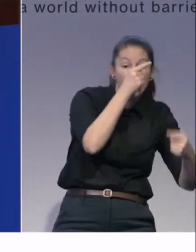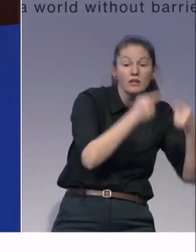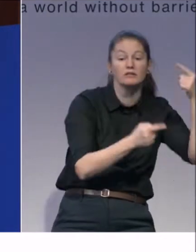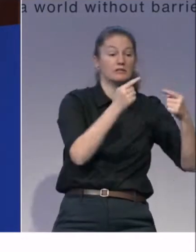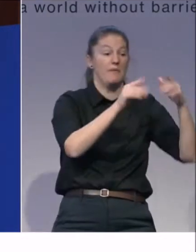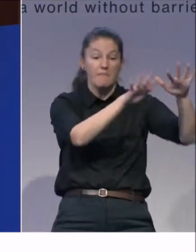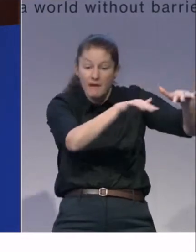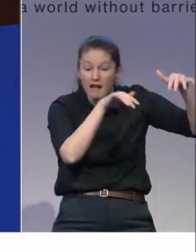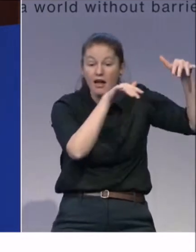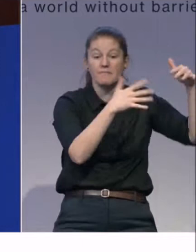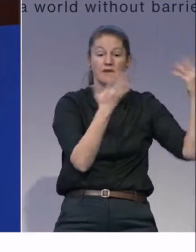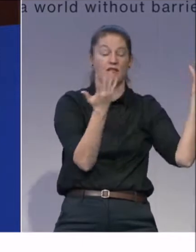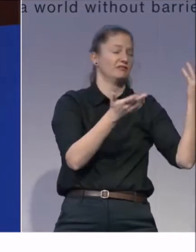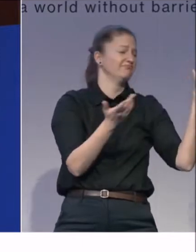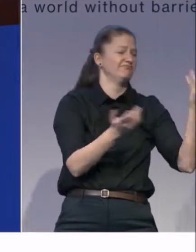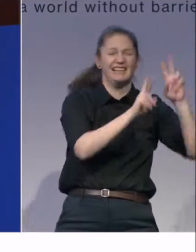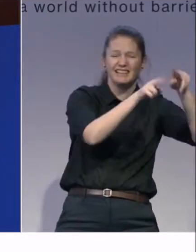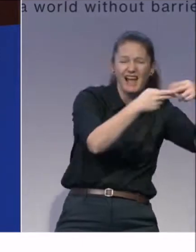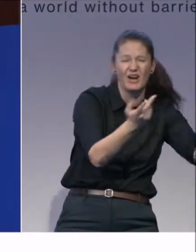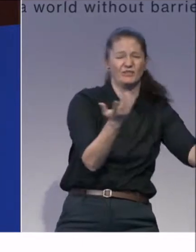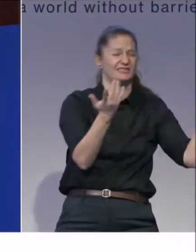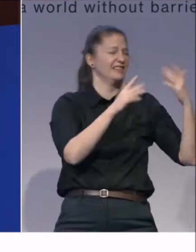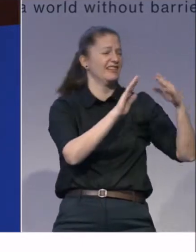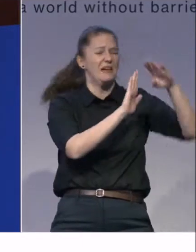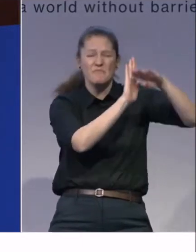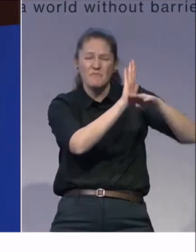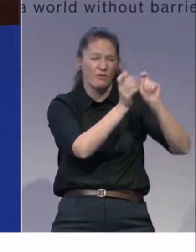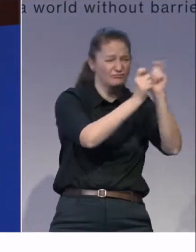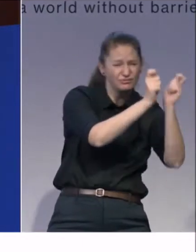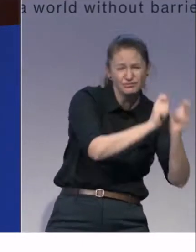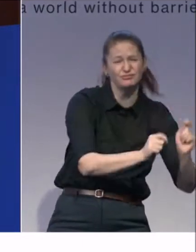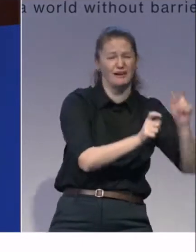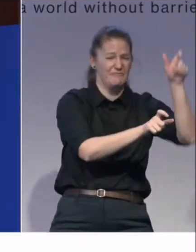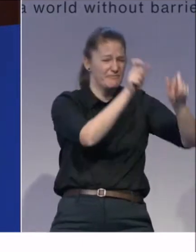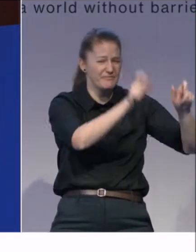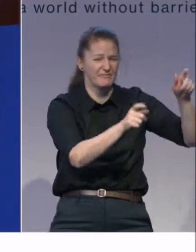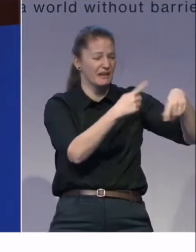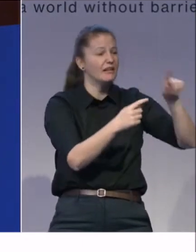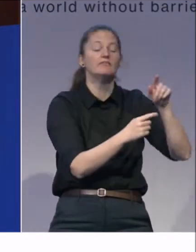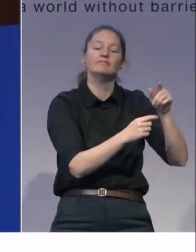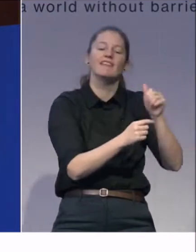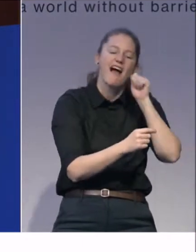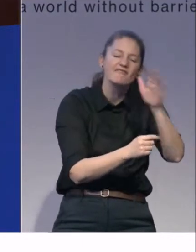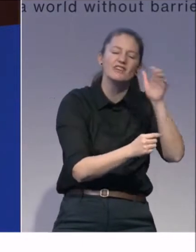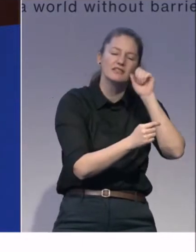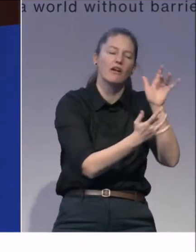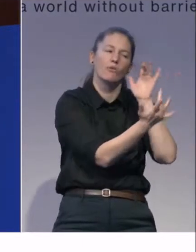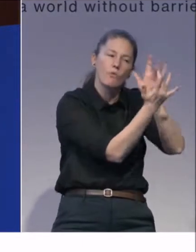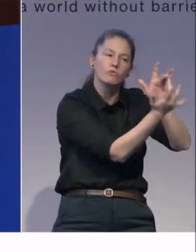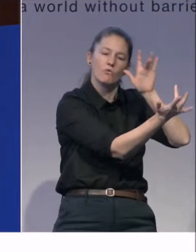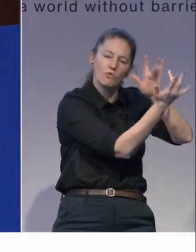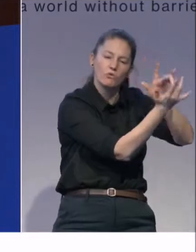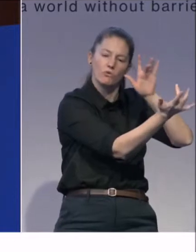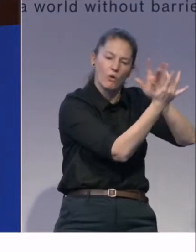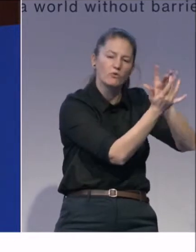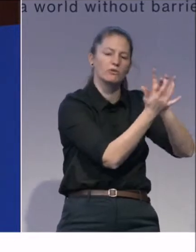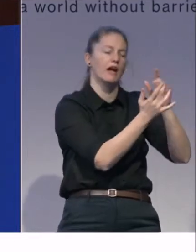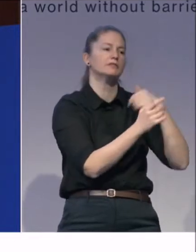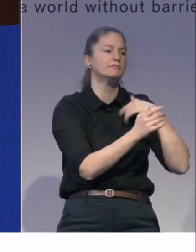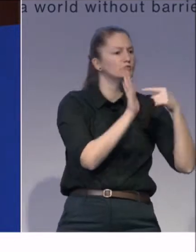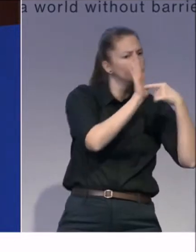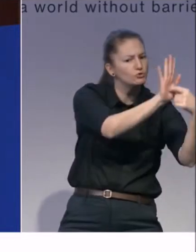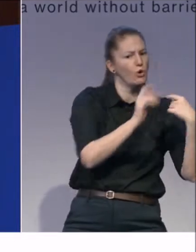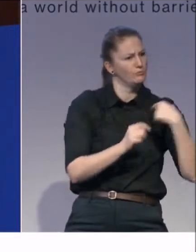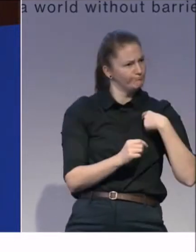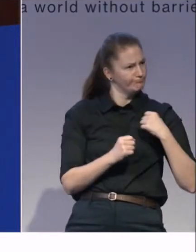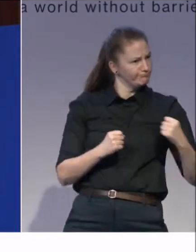day, and we have to be a larger group and raise a voice. And we also